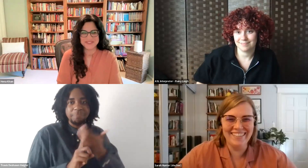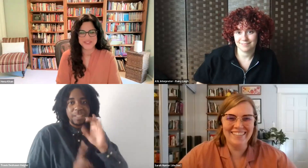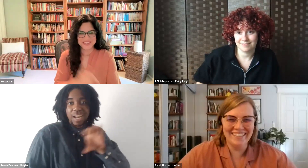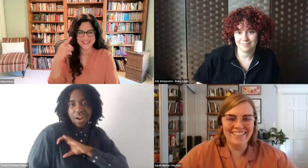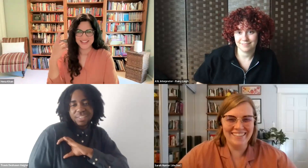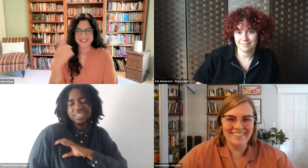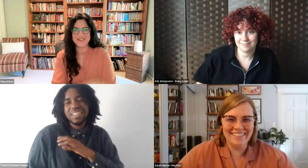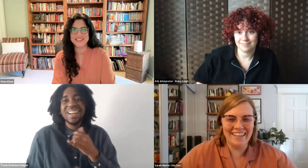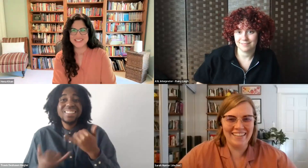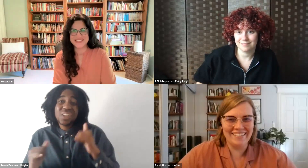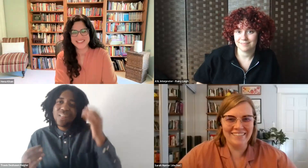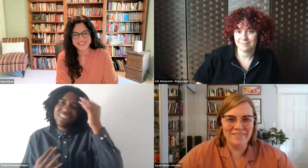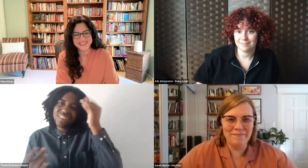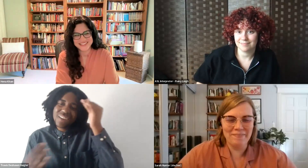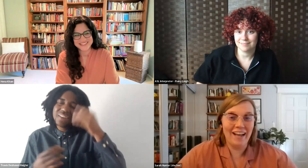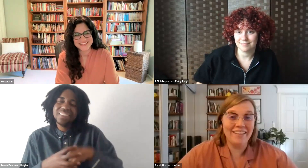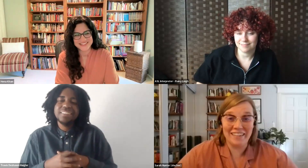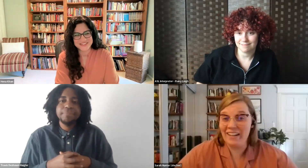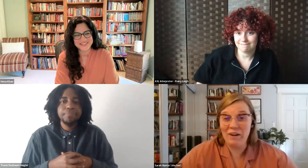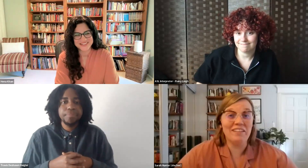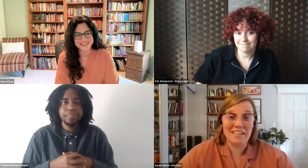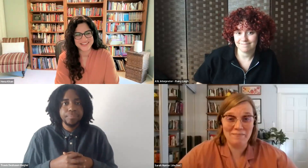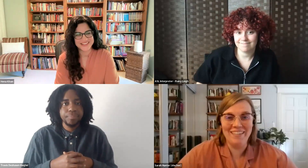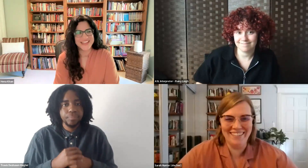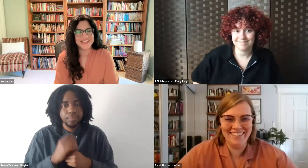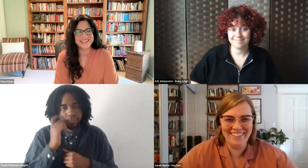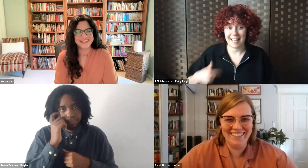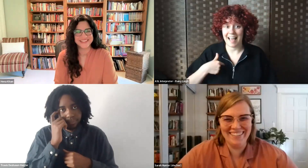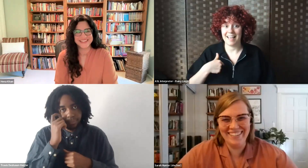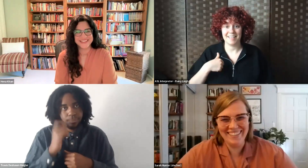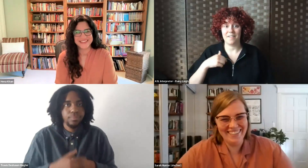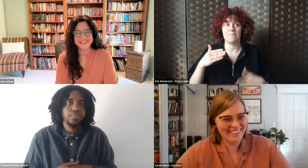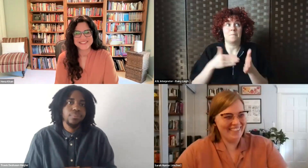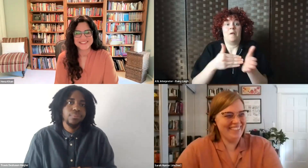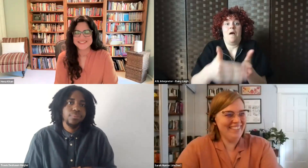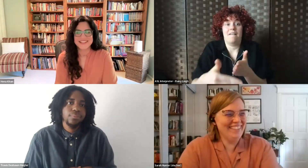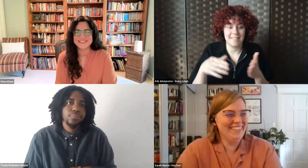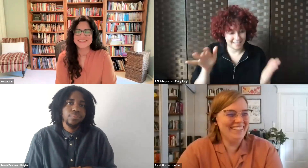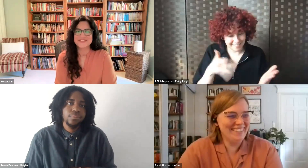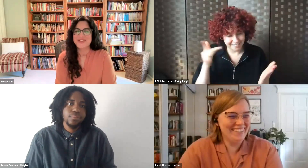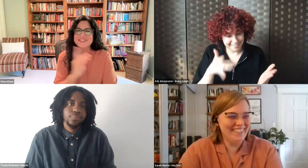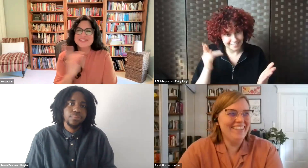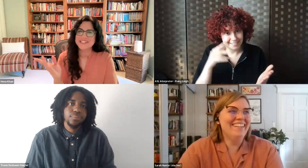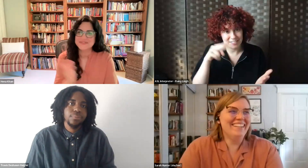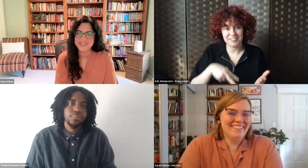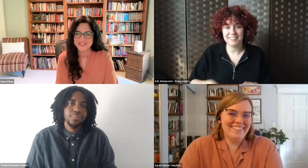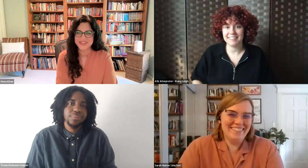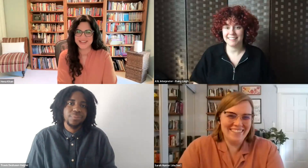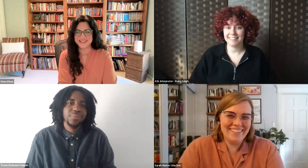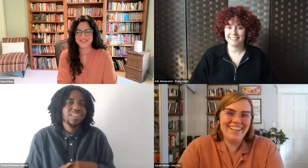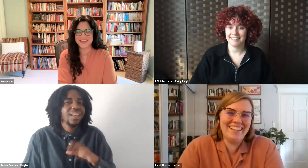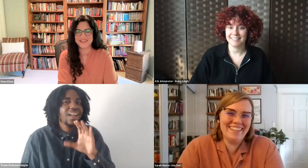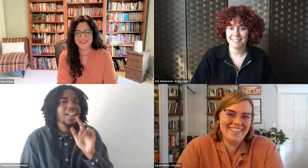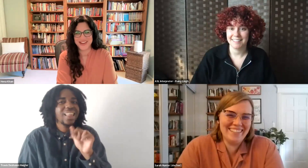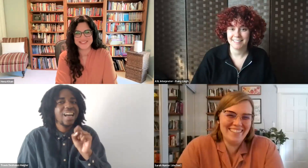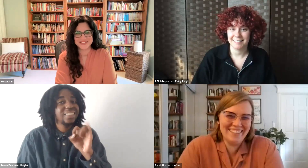more often. Maybe I'll get new ideas. I look at it all the time. It's a classic. If you haven't seen it, make sure you